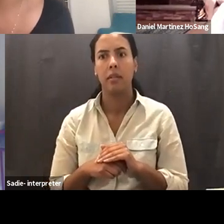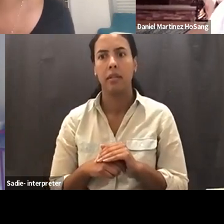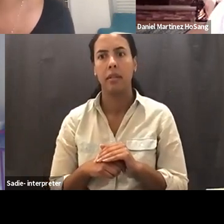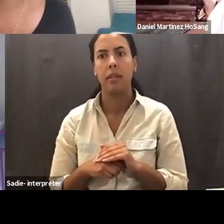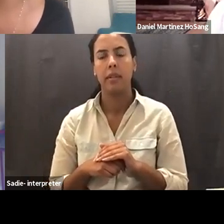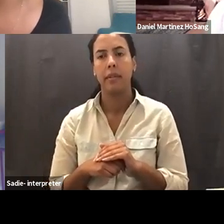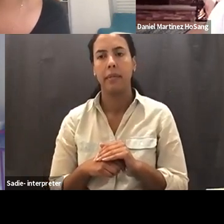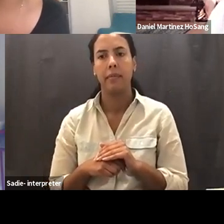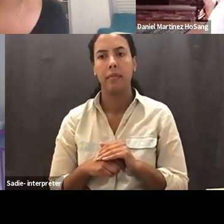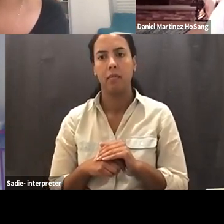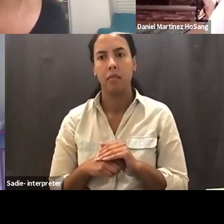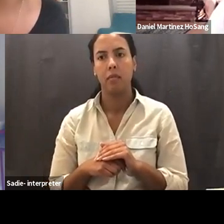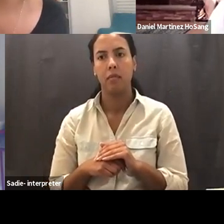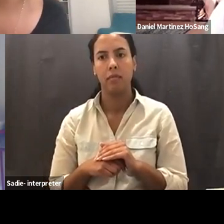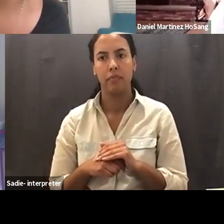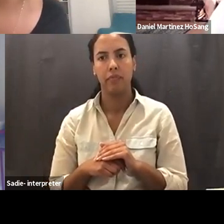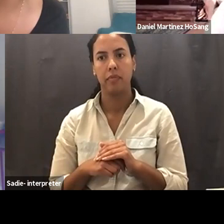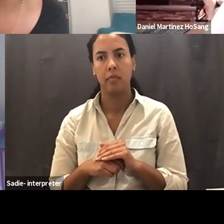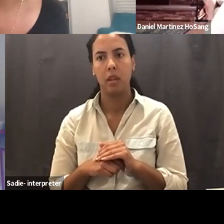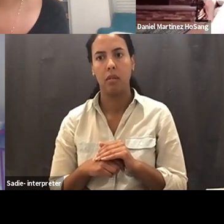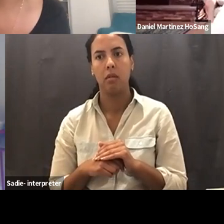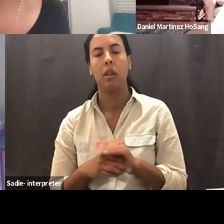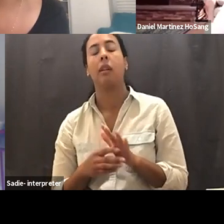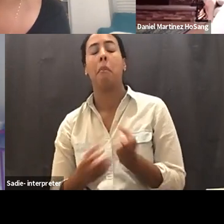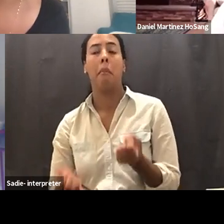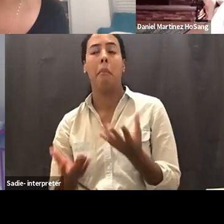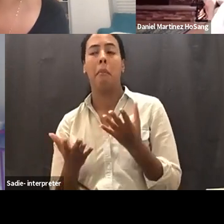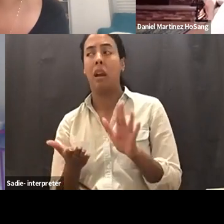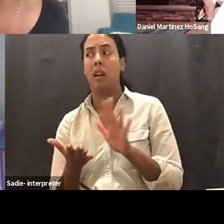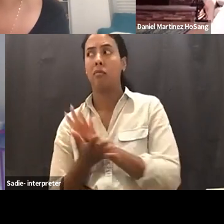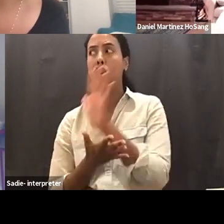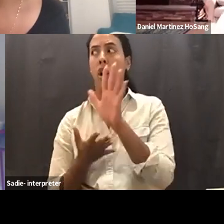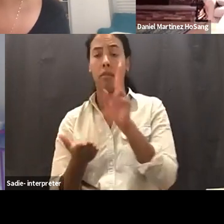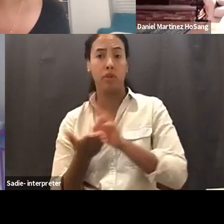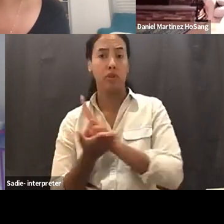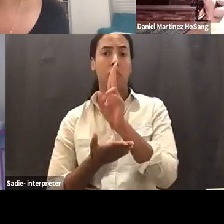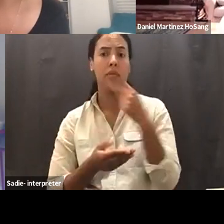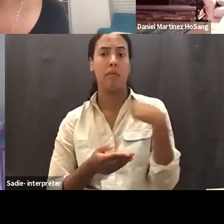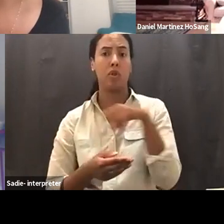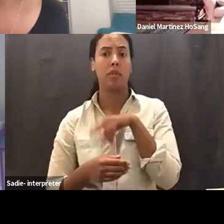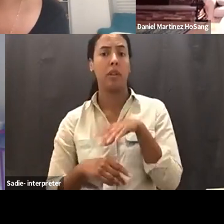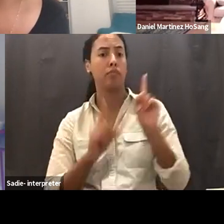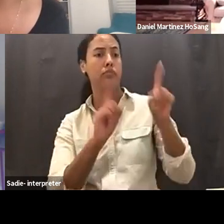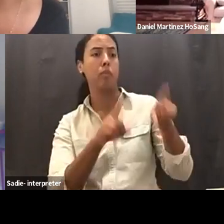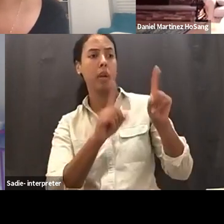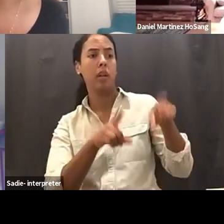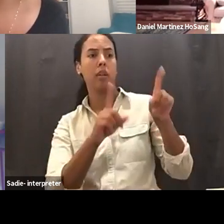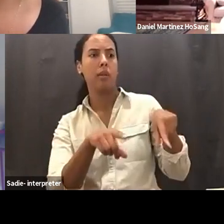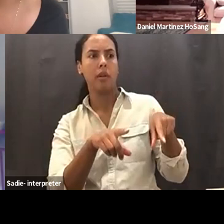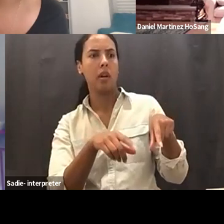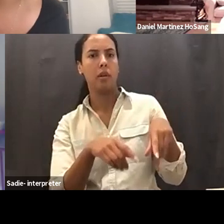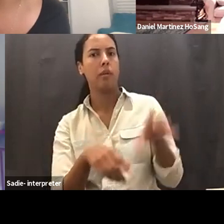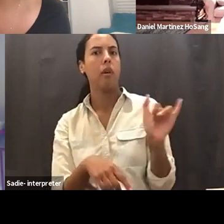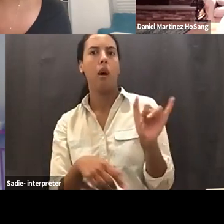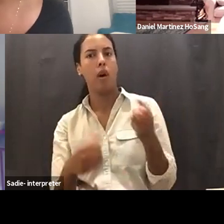many of us students attended. So it's really, this is definitely baked into upper caste diasporic cultural and political